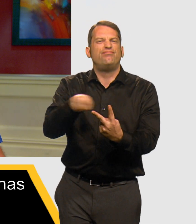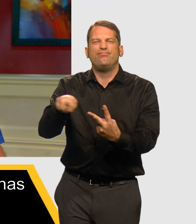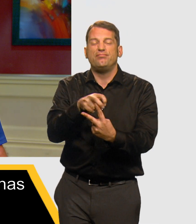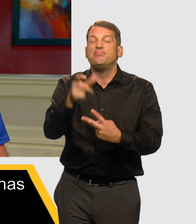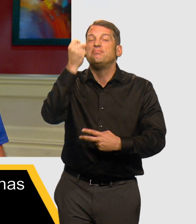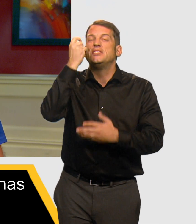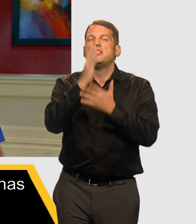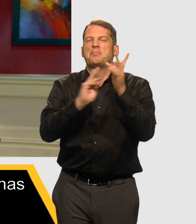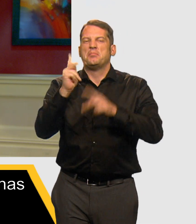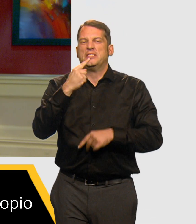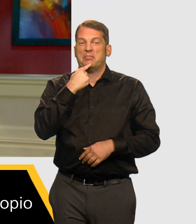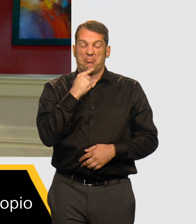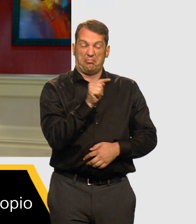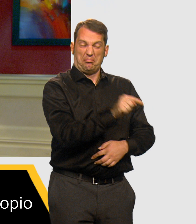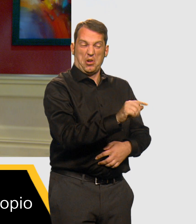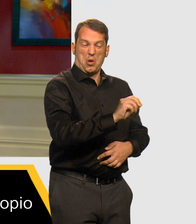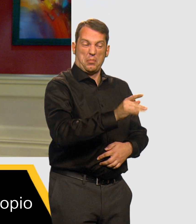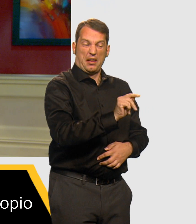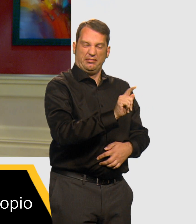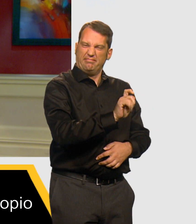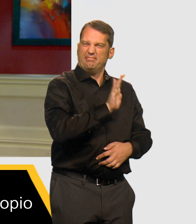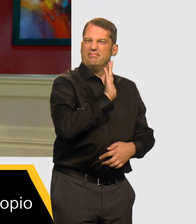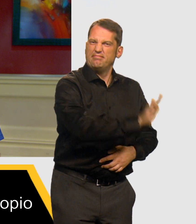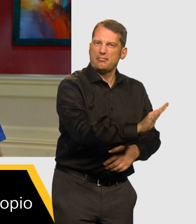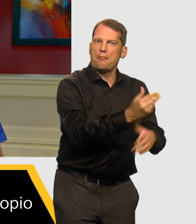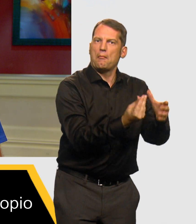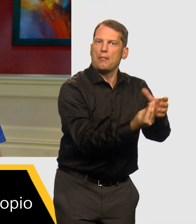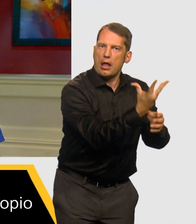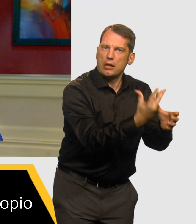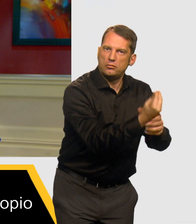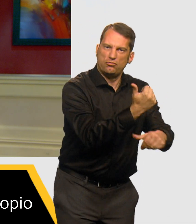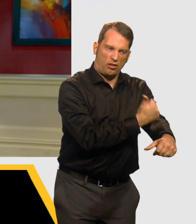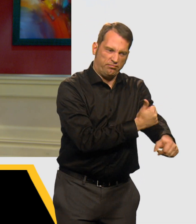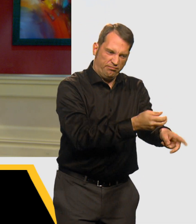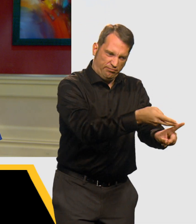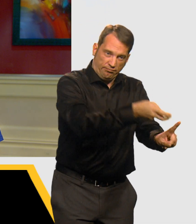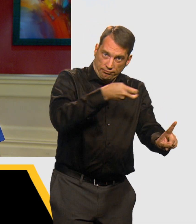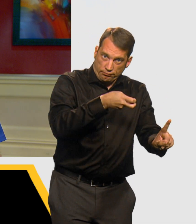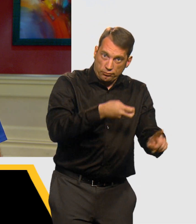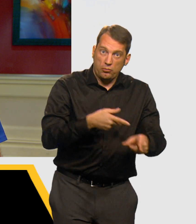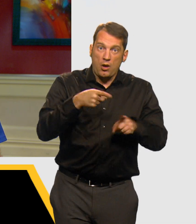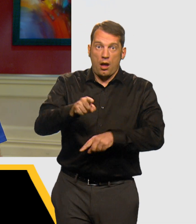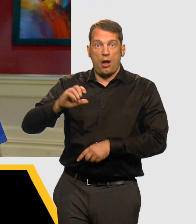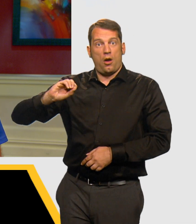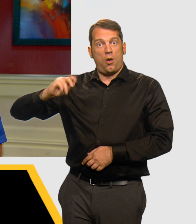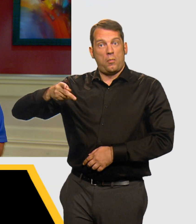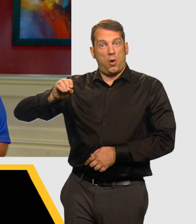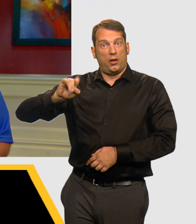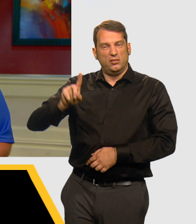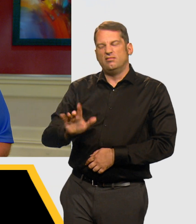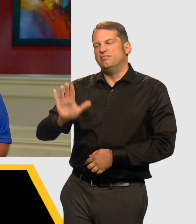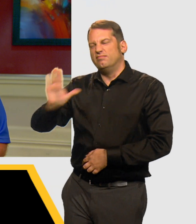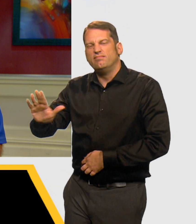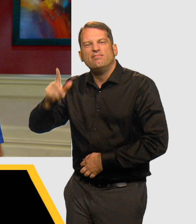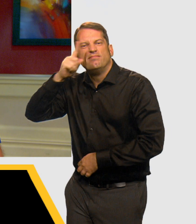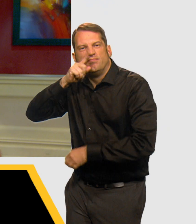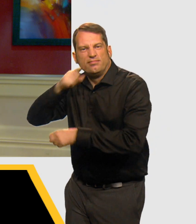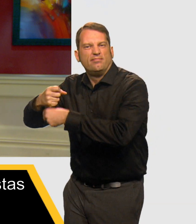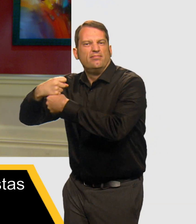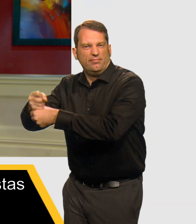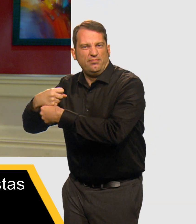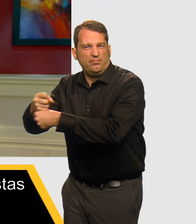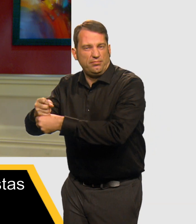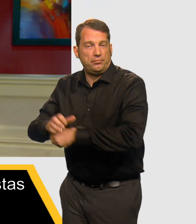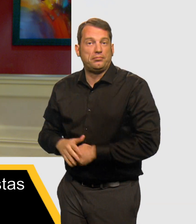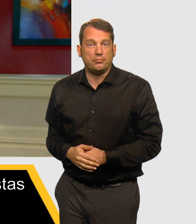although some people make the distinction of an opiate being any drug derived from opium and the poppy plant, while an opioid is used to